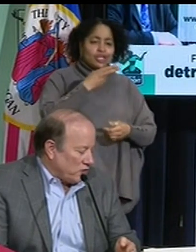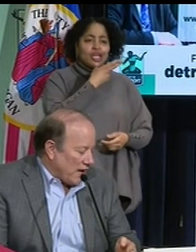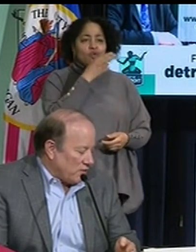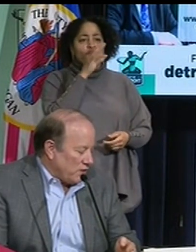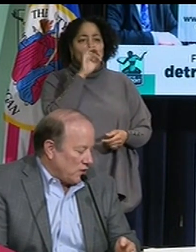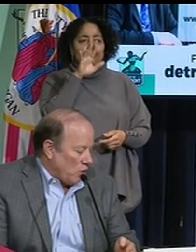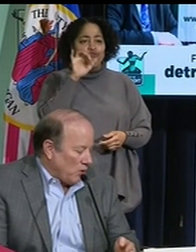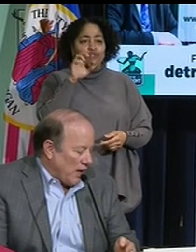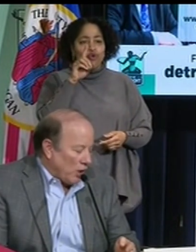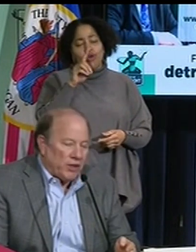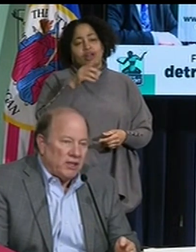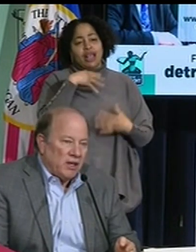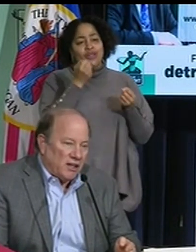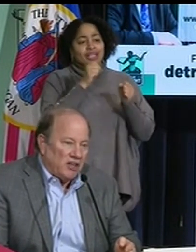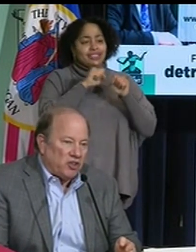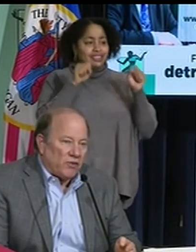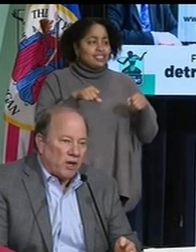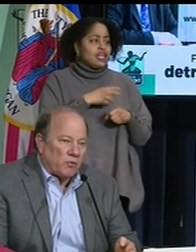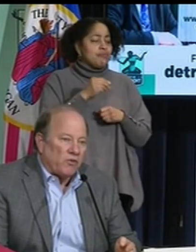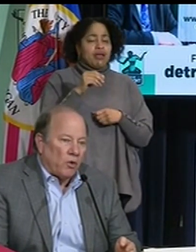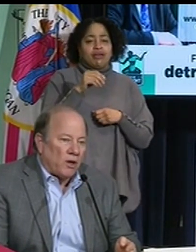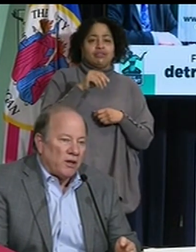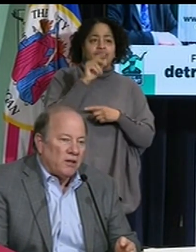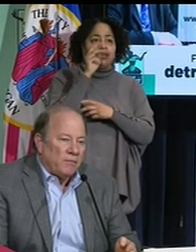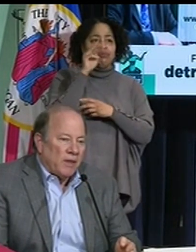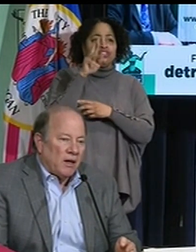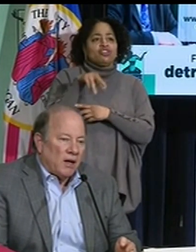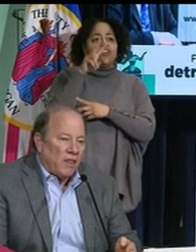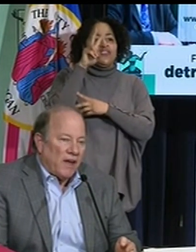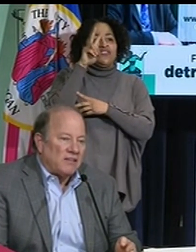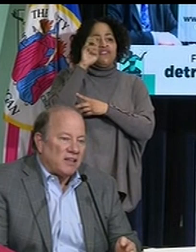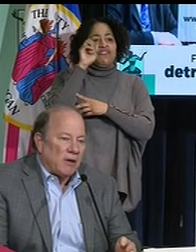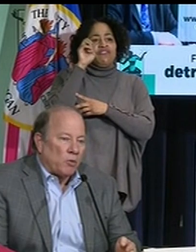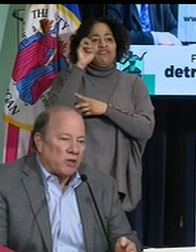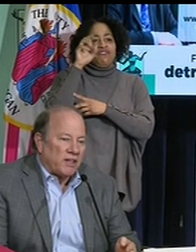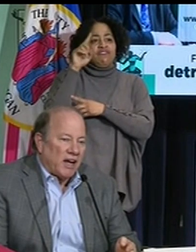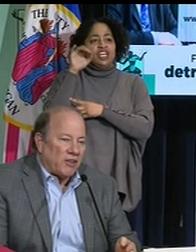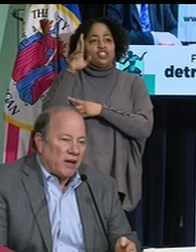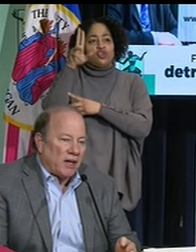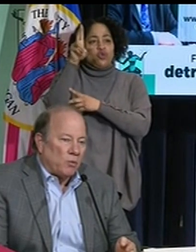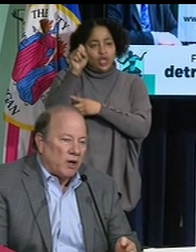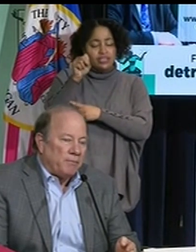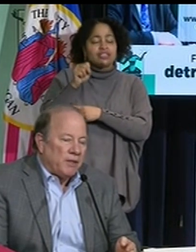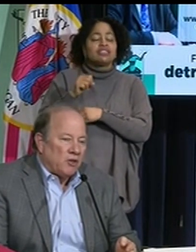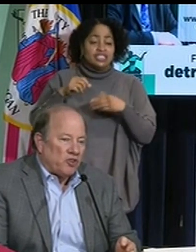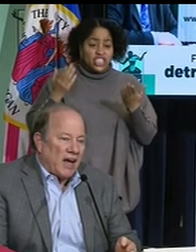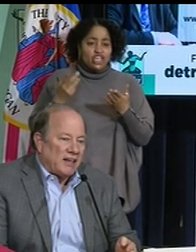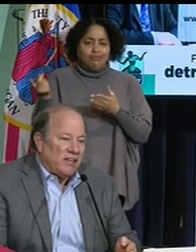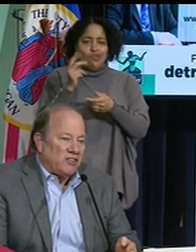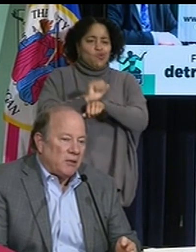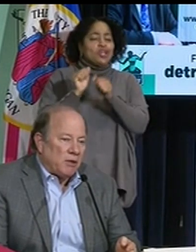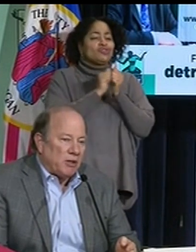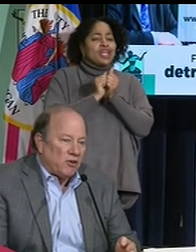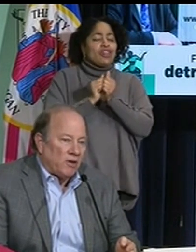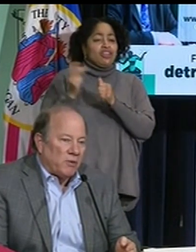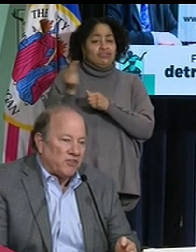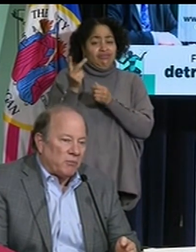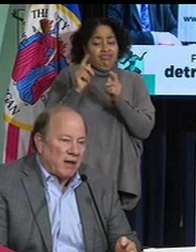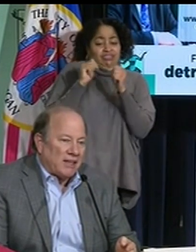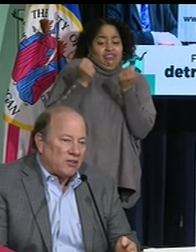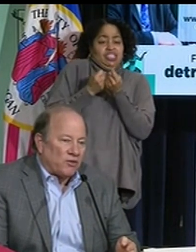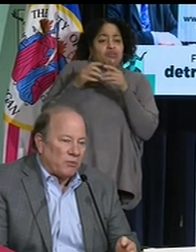is here, who's head of the Global Health Initiative for Henry Ford, they said they would work together. And what John and his team have been